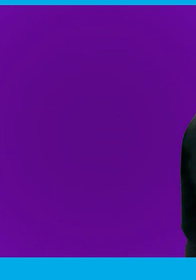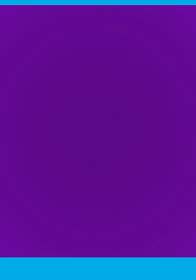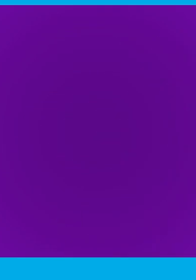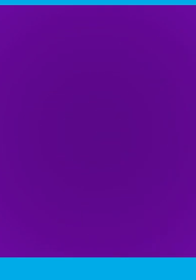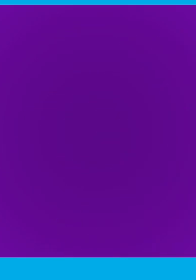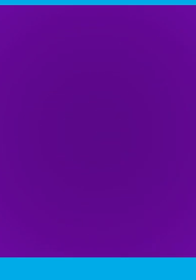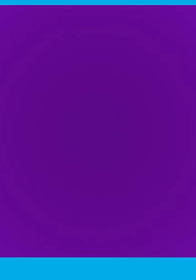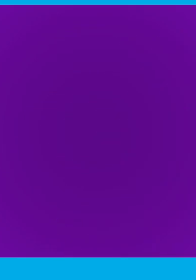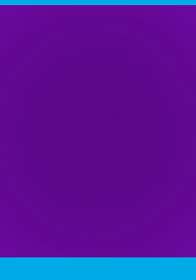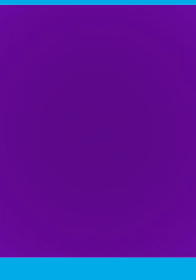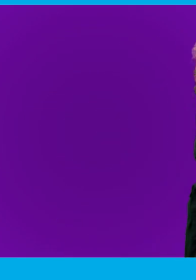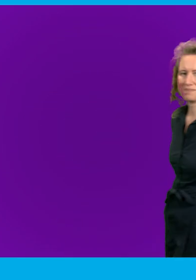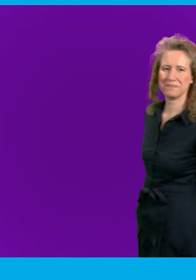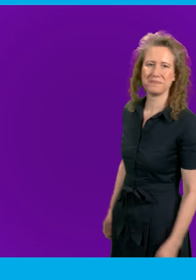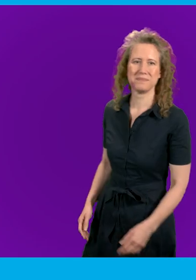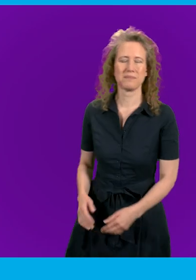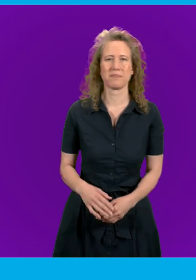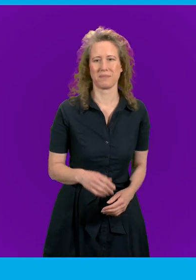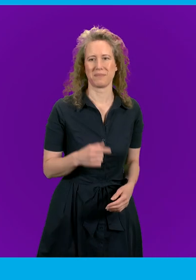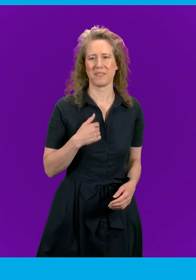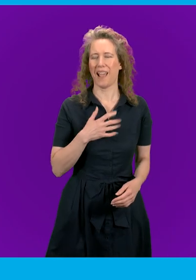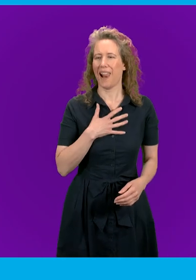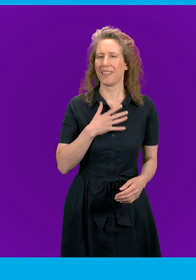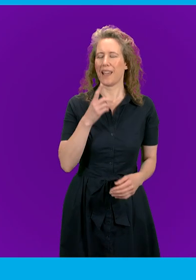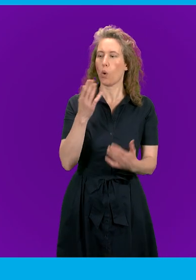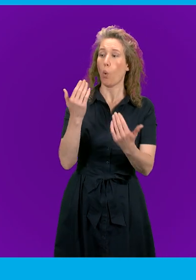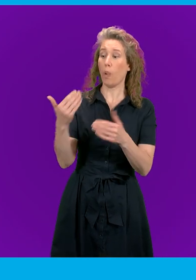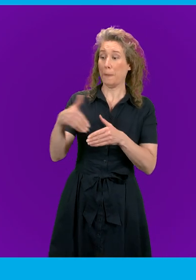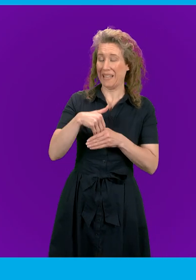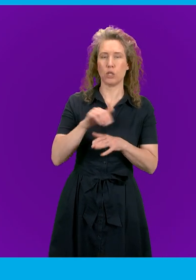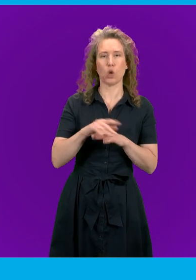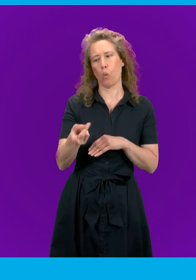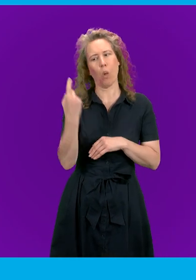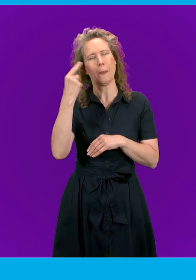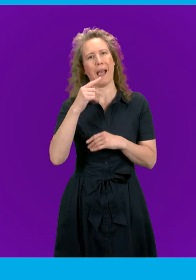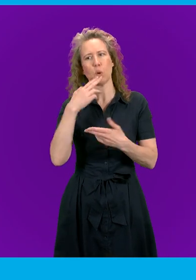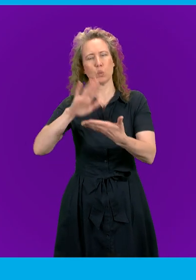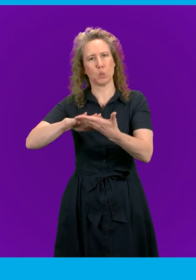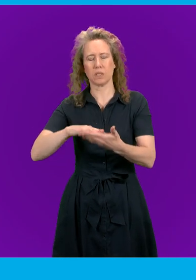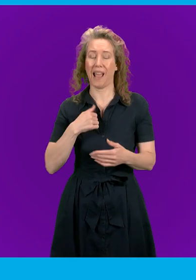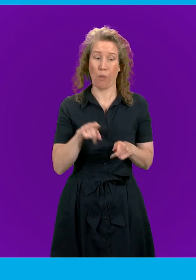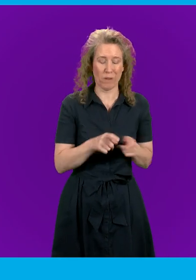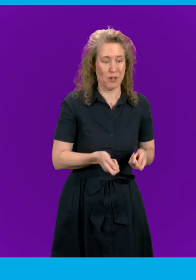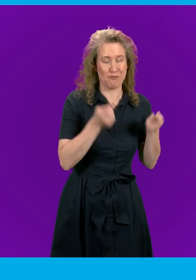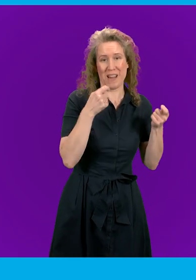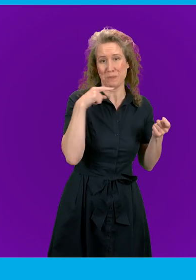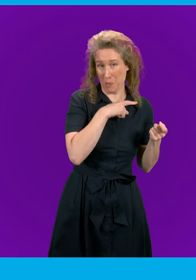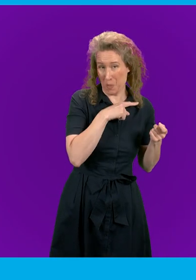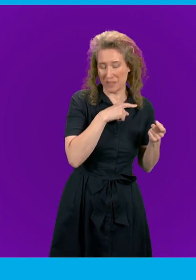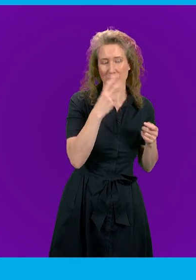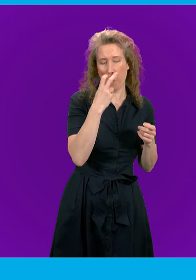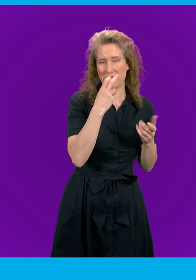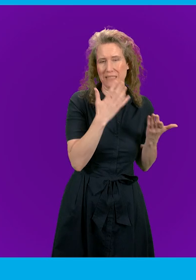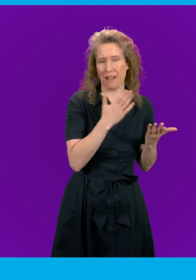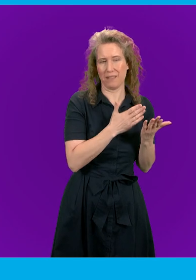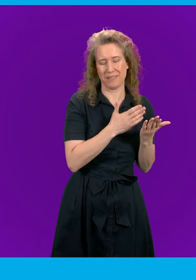Call them, my favourite expression is like, call them in, don't call them out. And I know I also raised three young boys, the eldest kind of